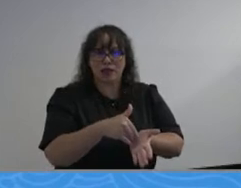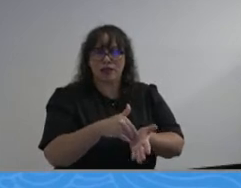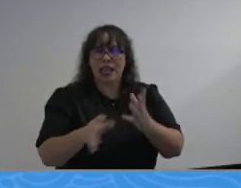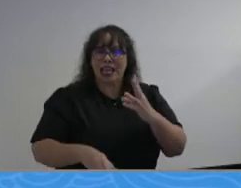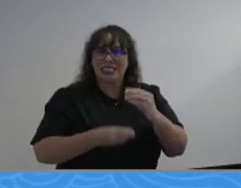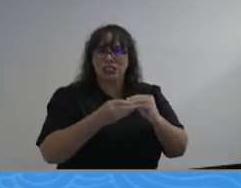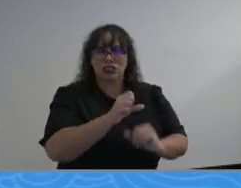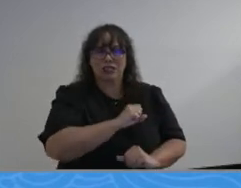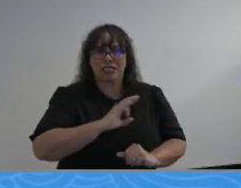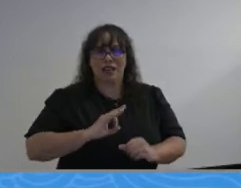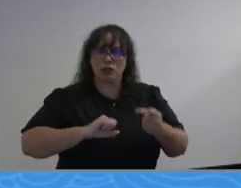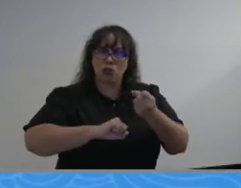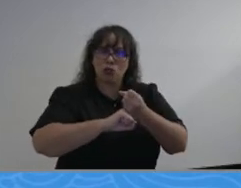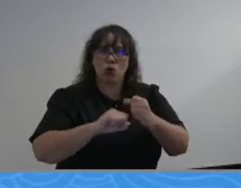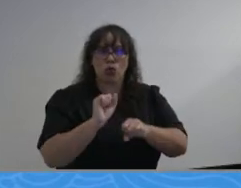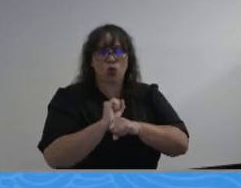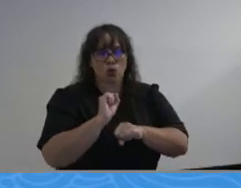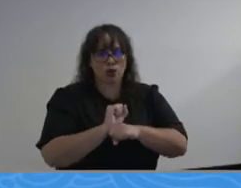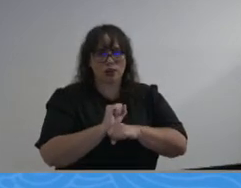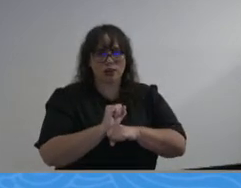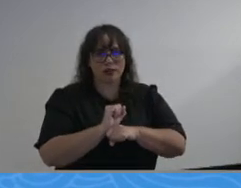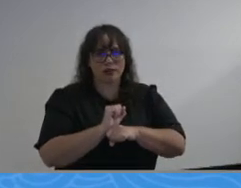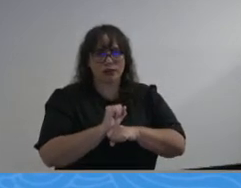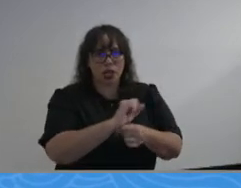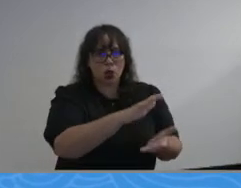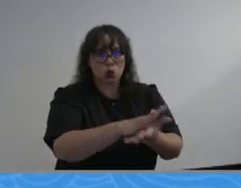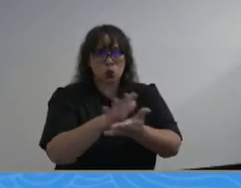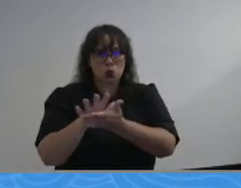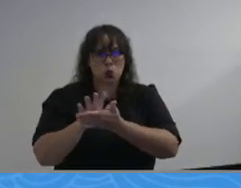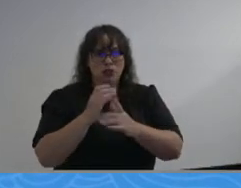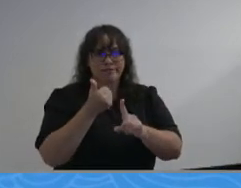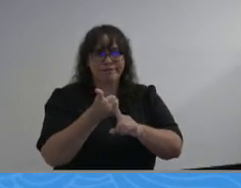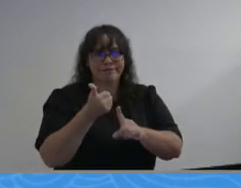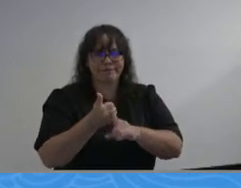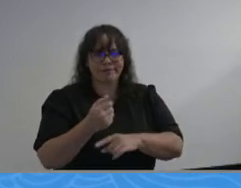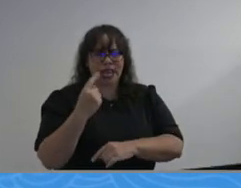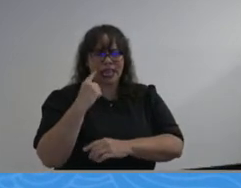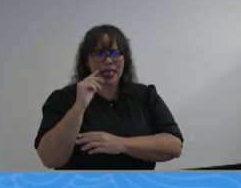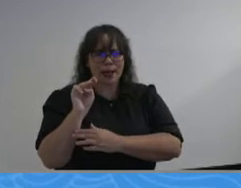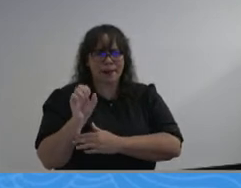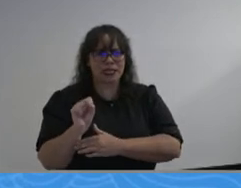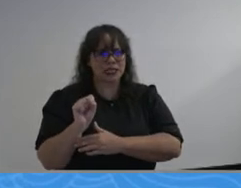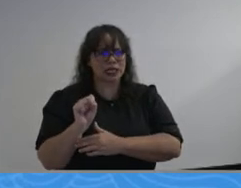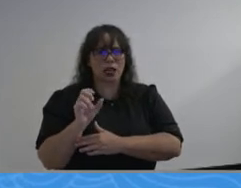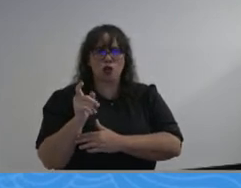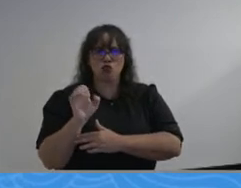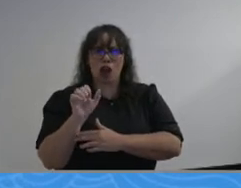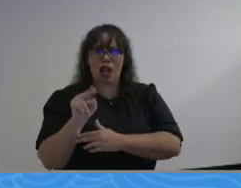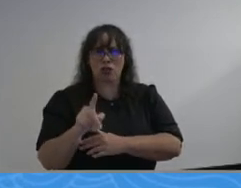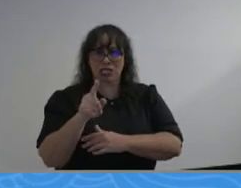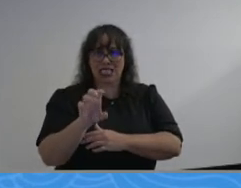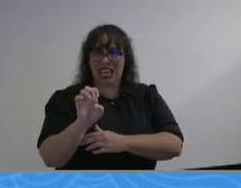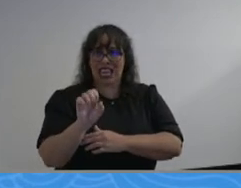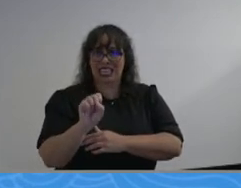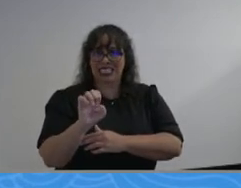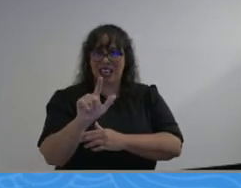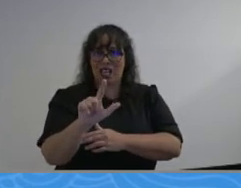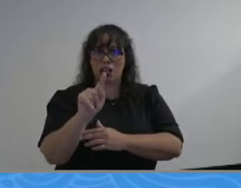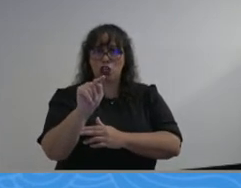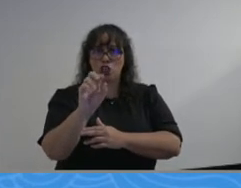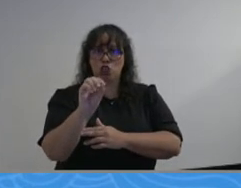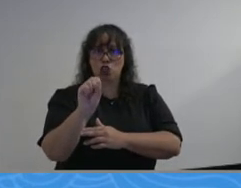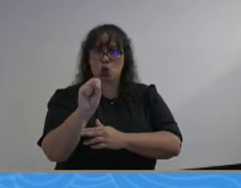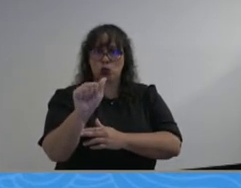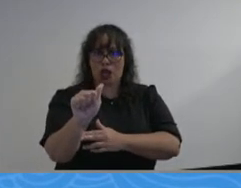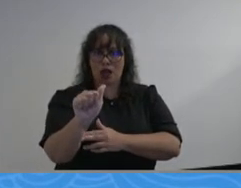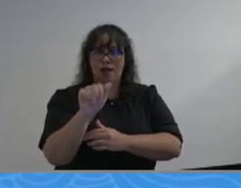staff to support that work. The school sites, whether it's, I think Ms. Brown is a SEL TOSA, that